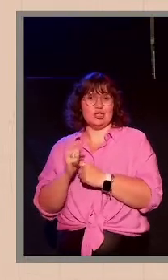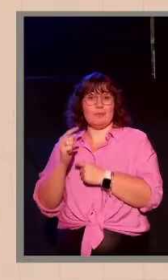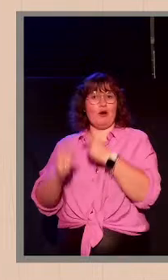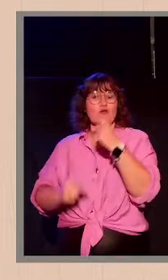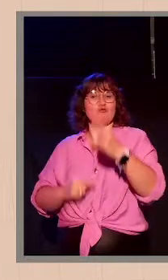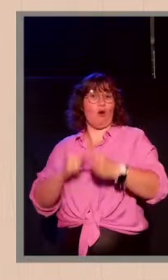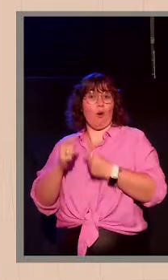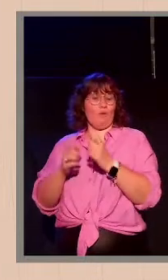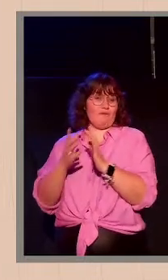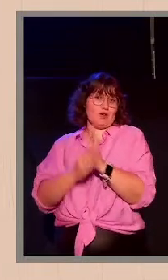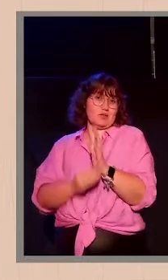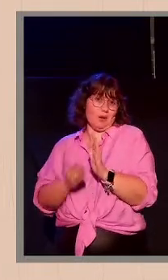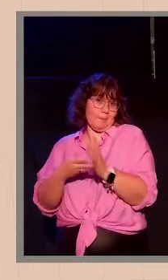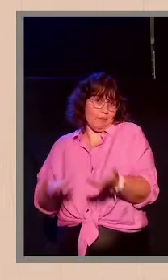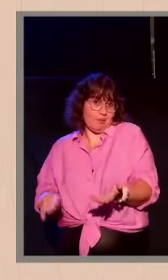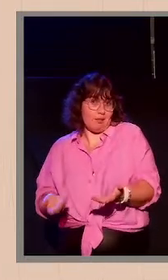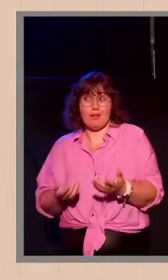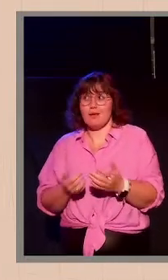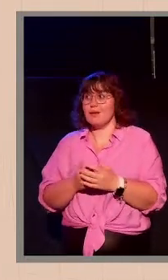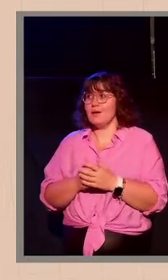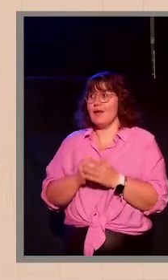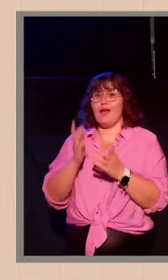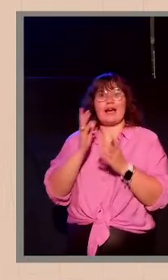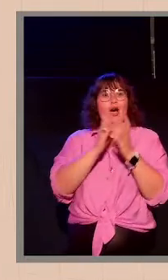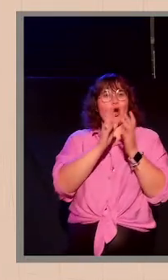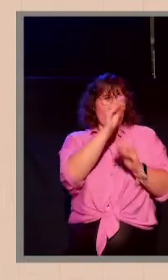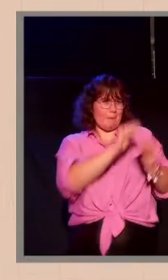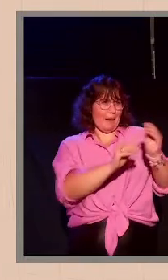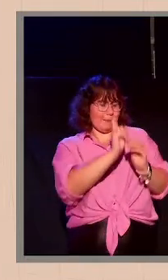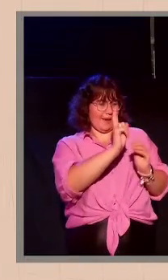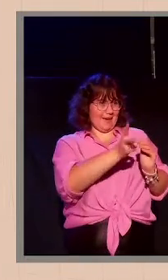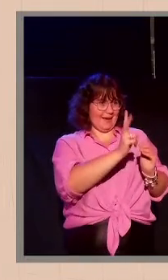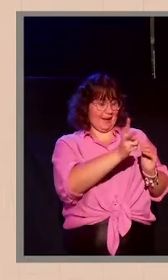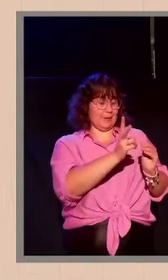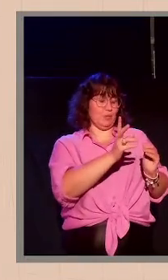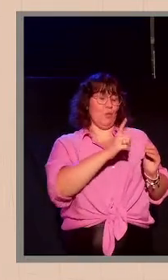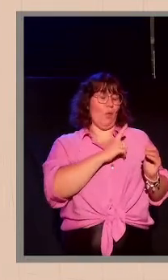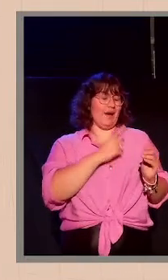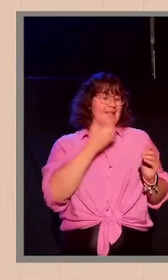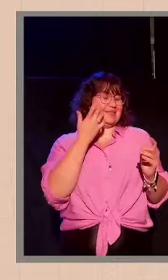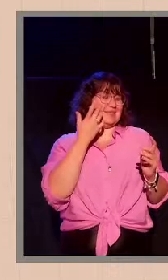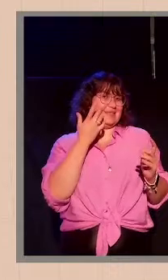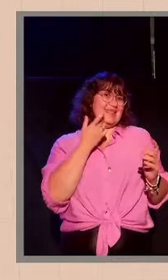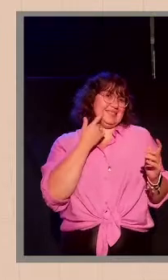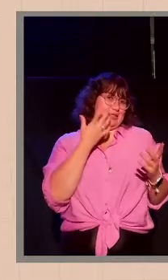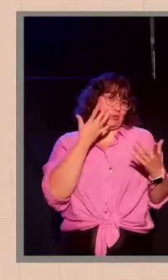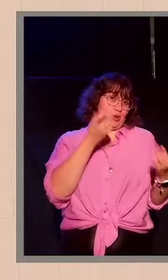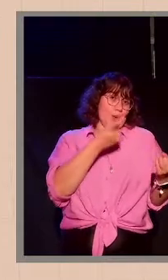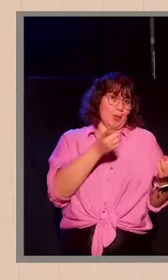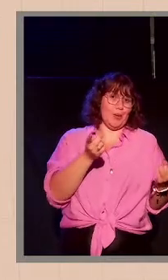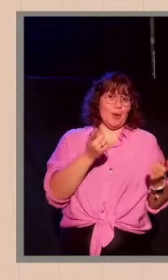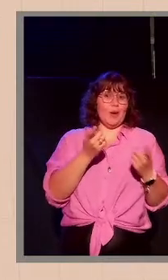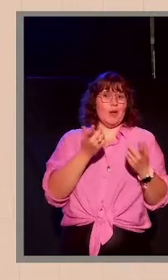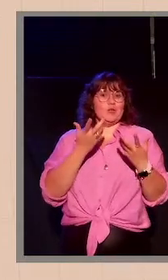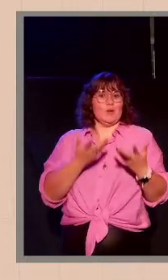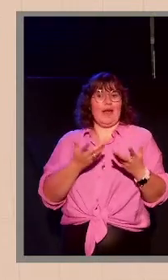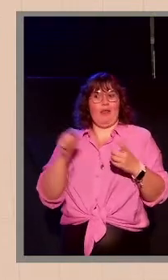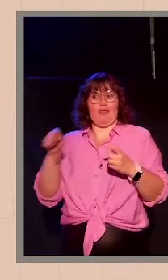for example, and I might map that again to just the panning, just because it's easy to show you. So now that's going to